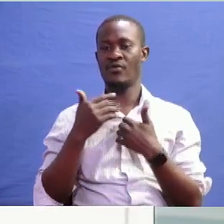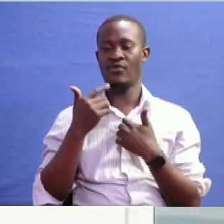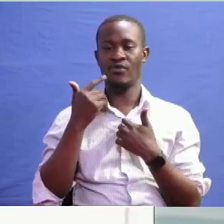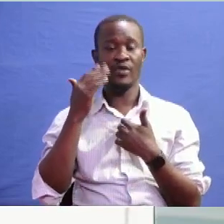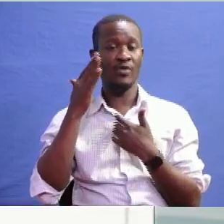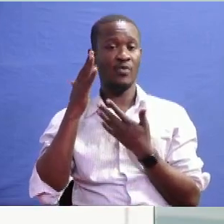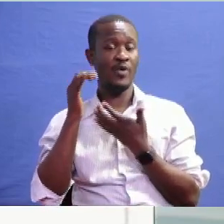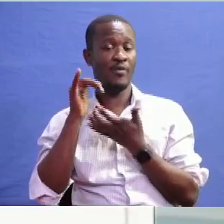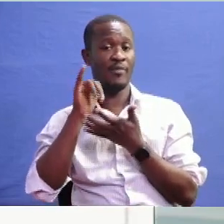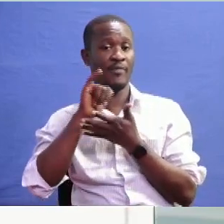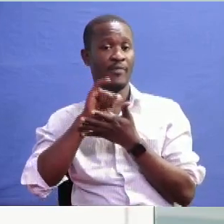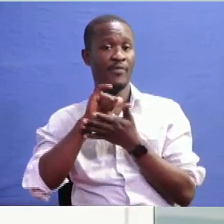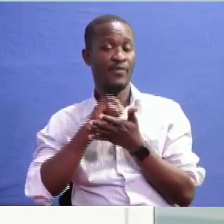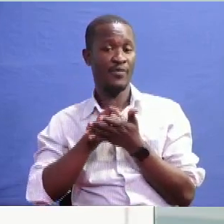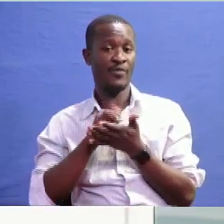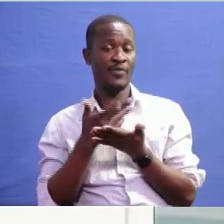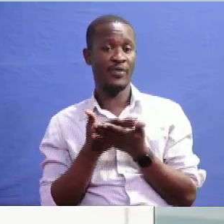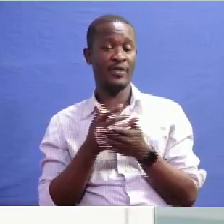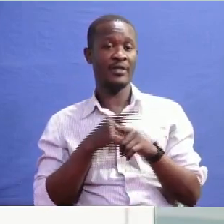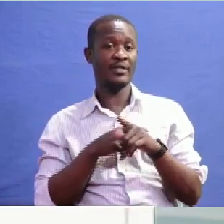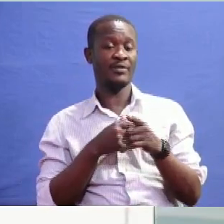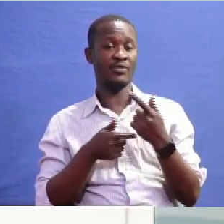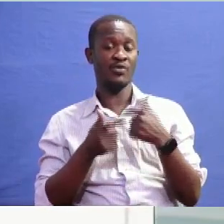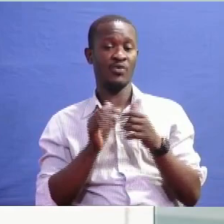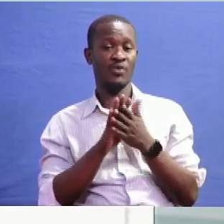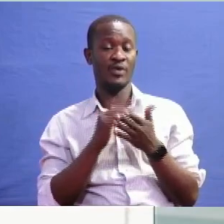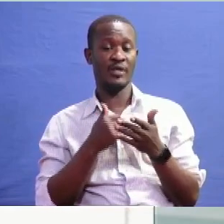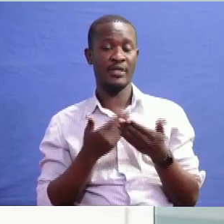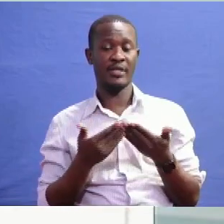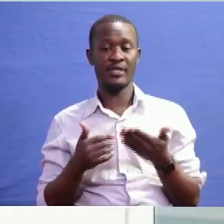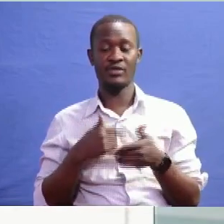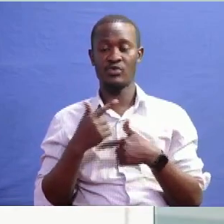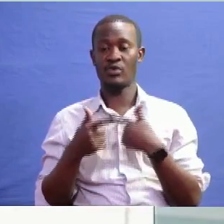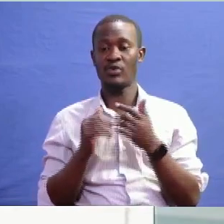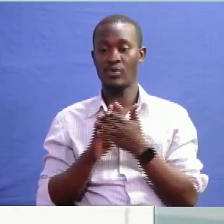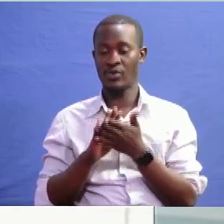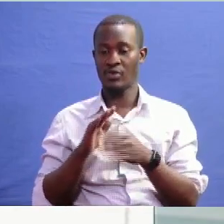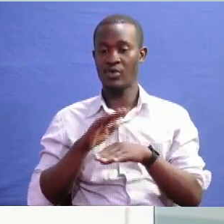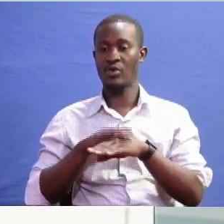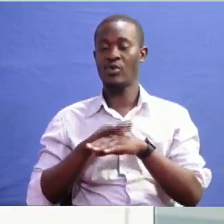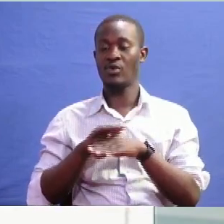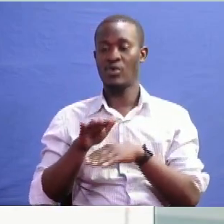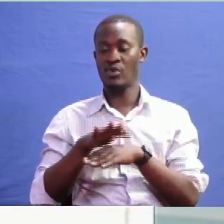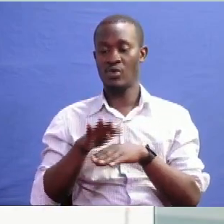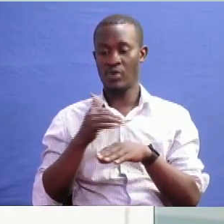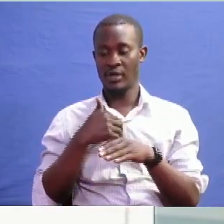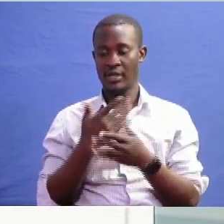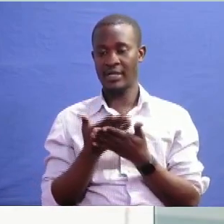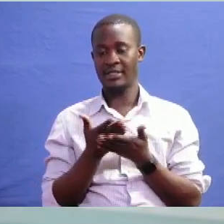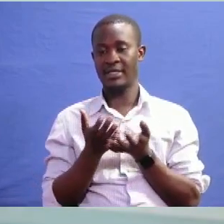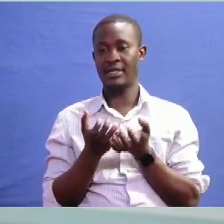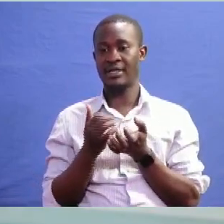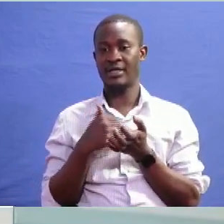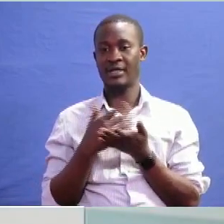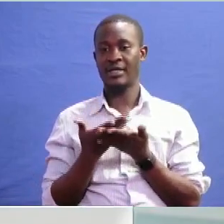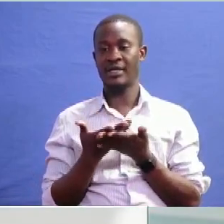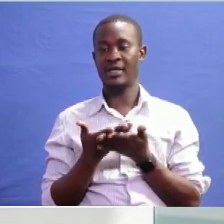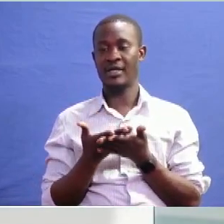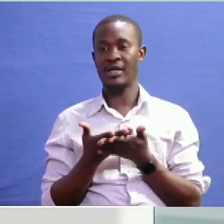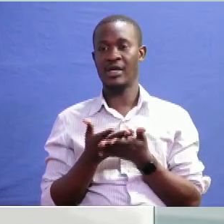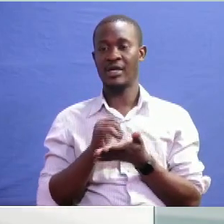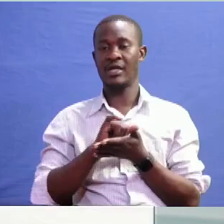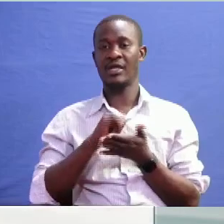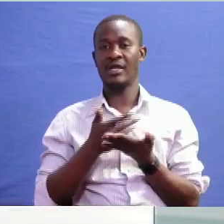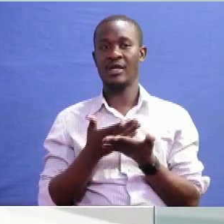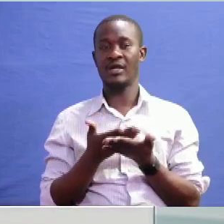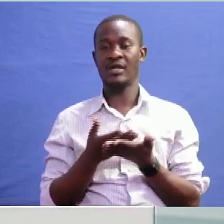hope this time around things will fall into perfect place as they are required. Of course, that is